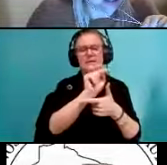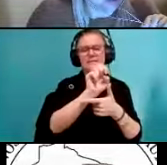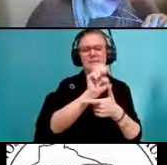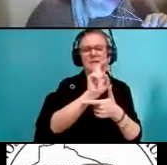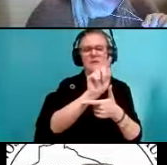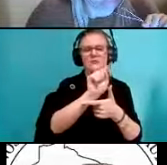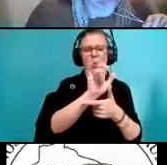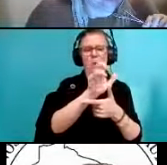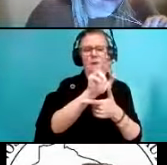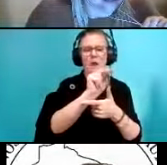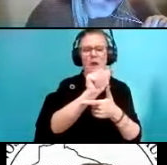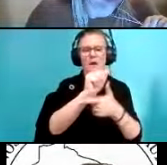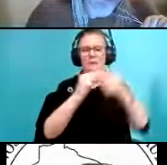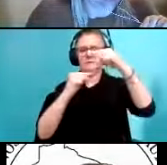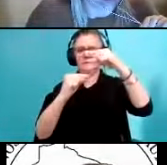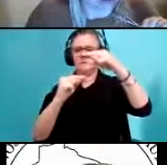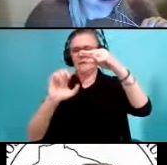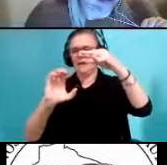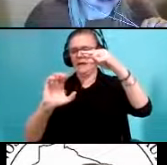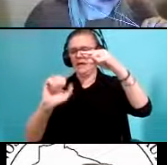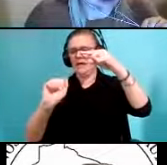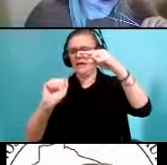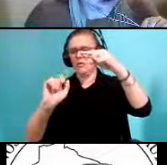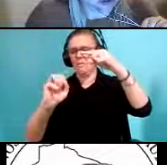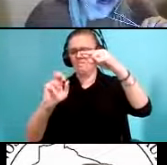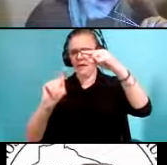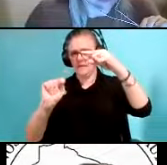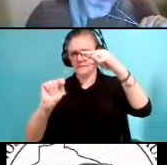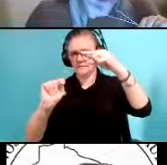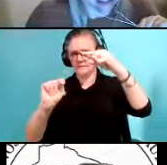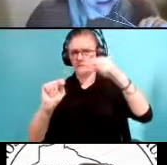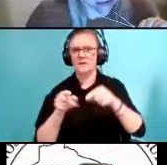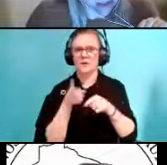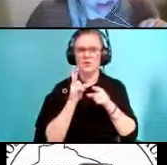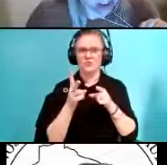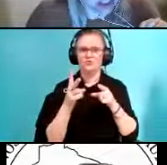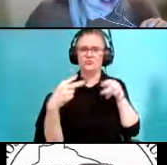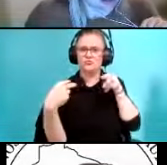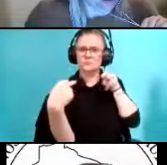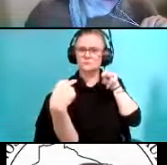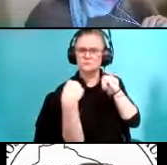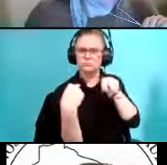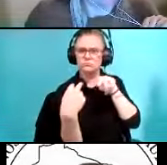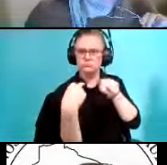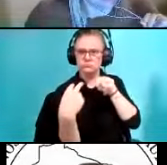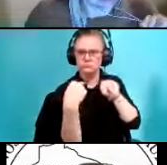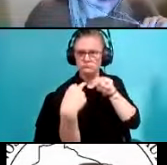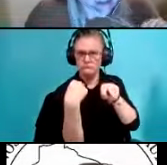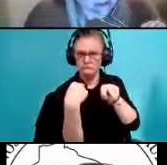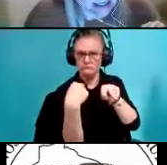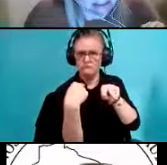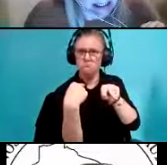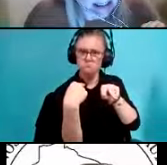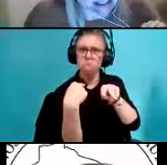Calumet, the existing cross section is 2 travel lanes in each direction,